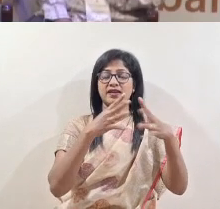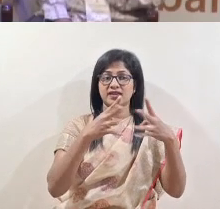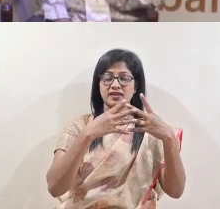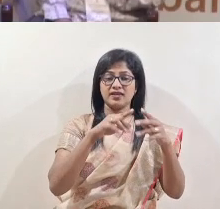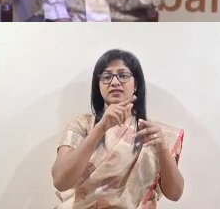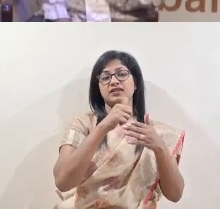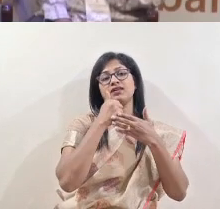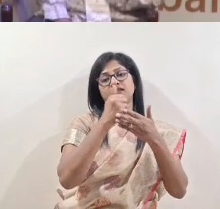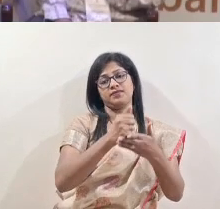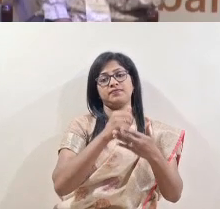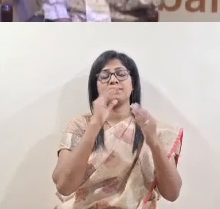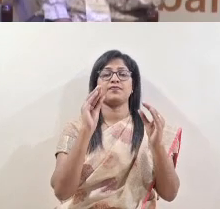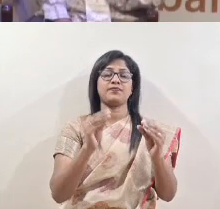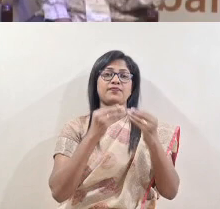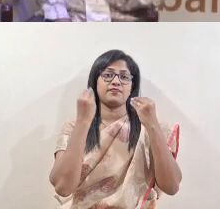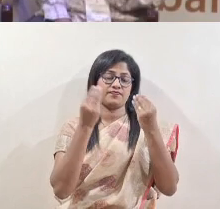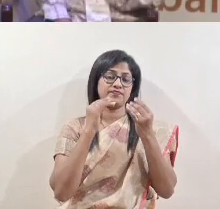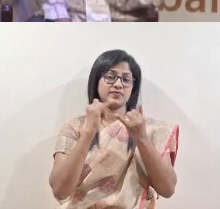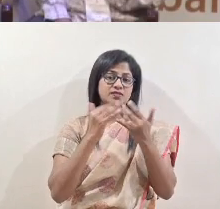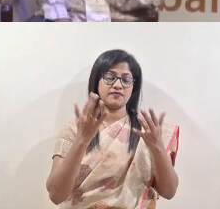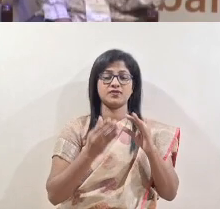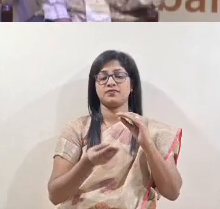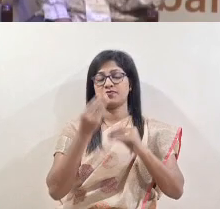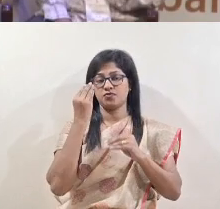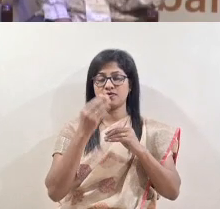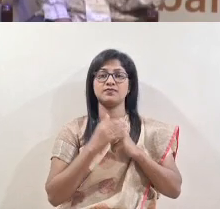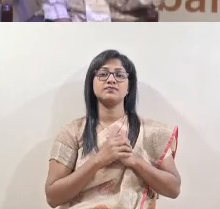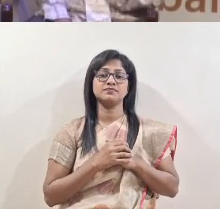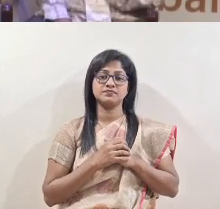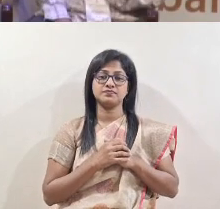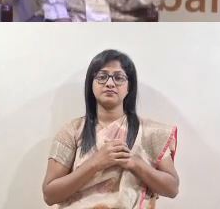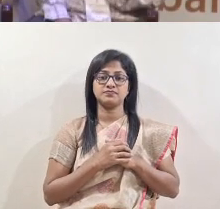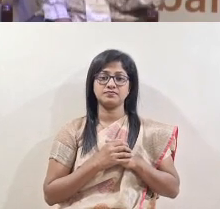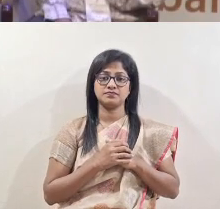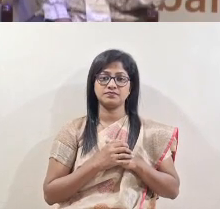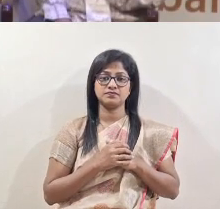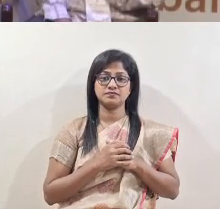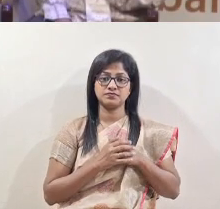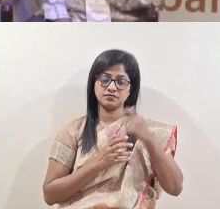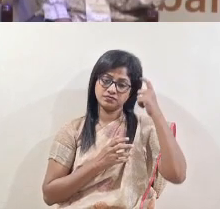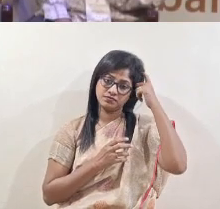some will be improved these facilities using foot-over bridge.